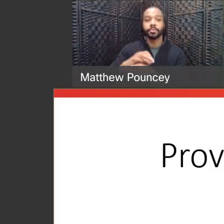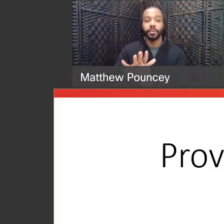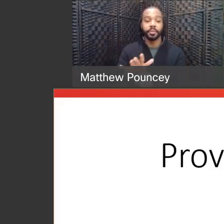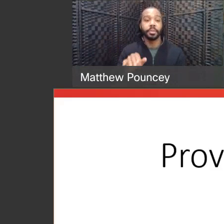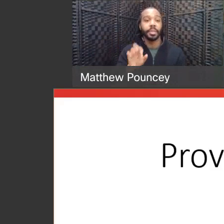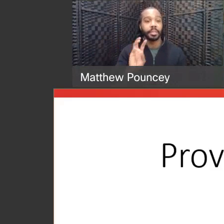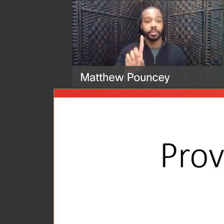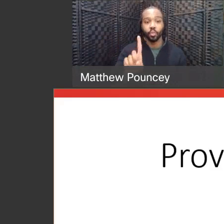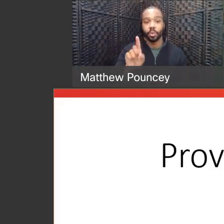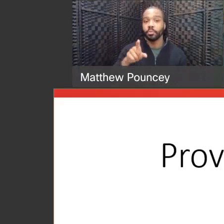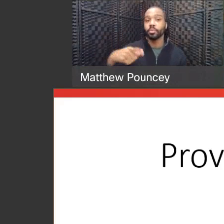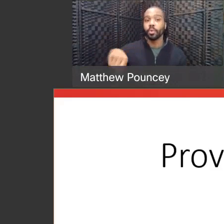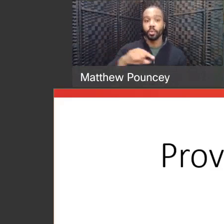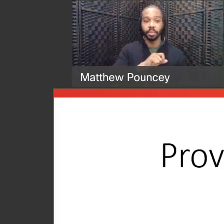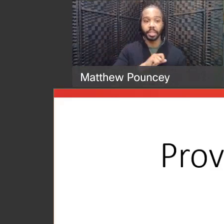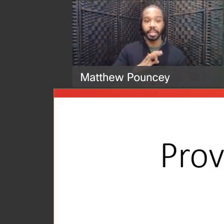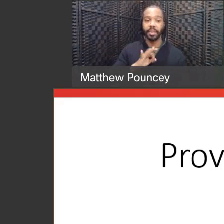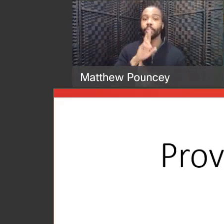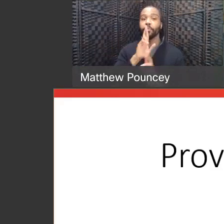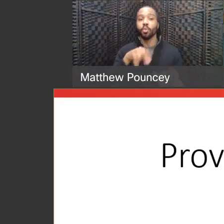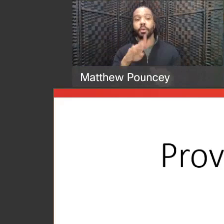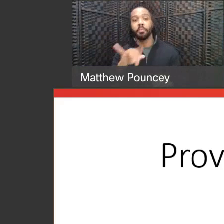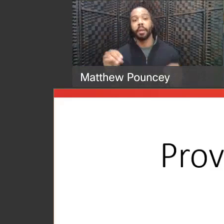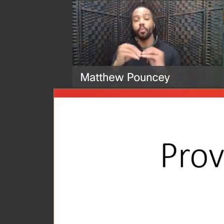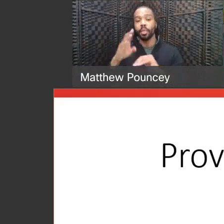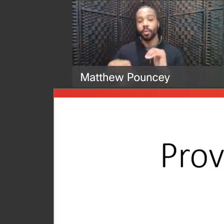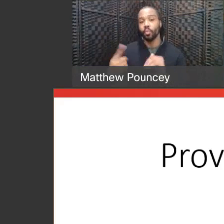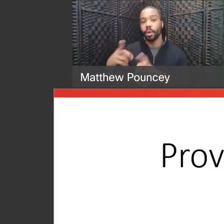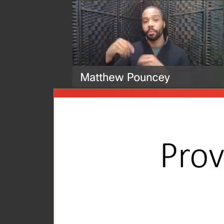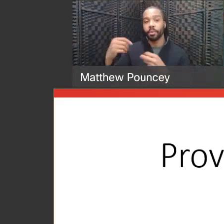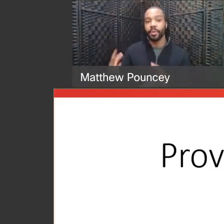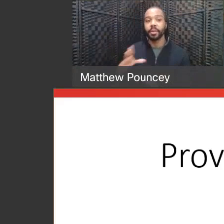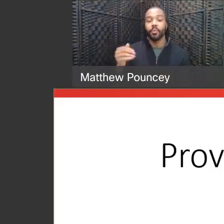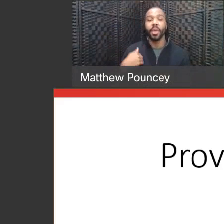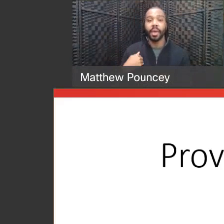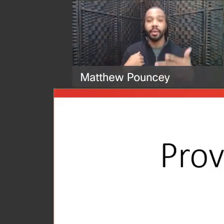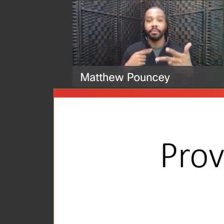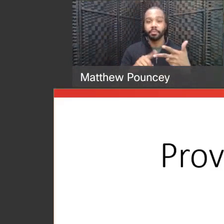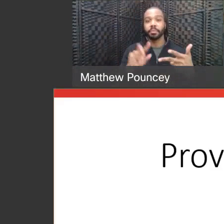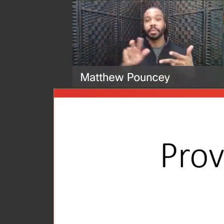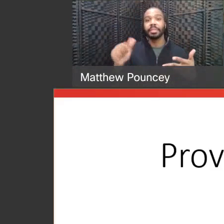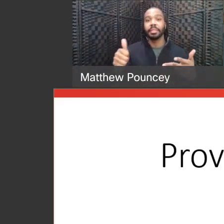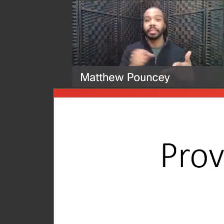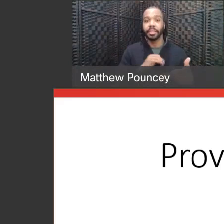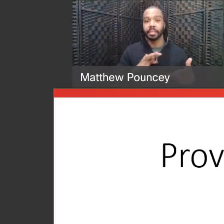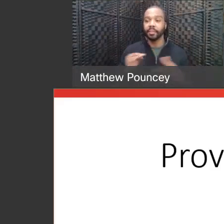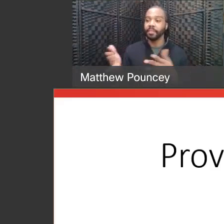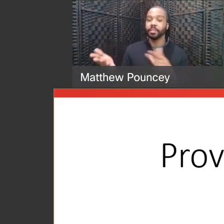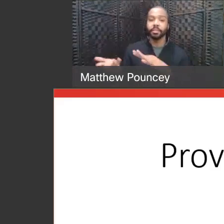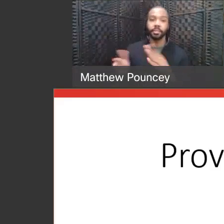61 of these have been reported by more than one provider, and we have had 10 staff die from COVID. In